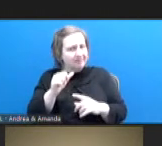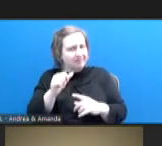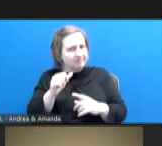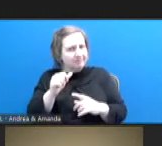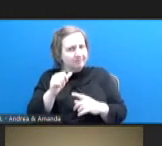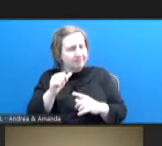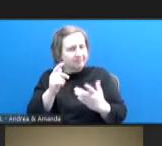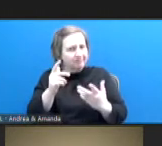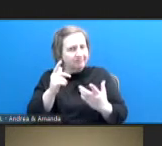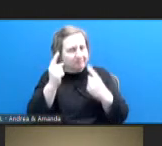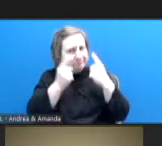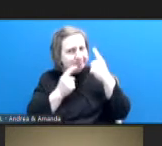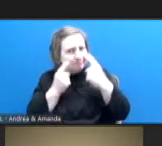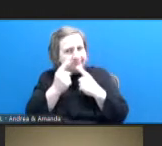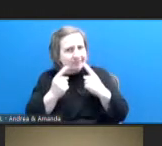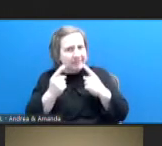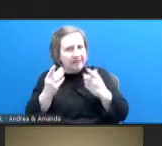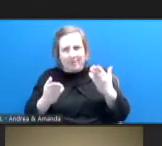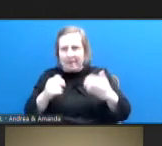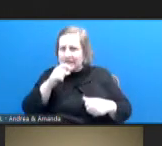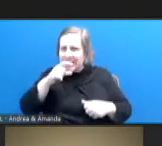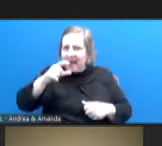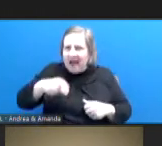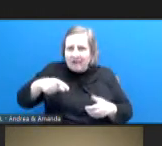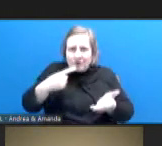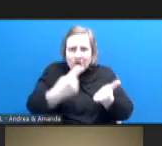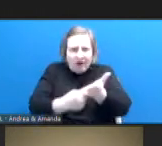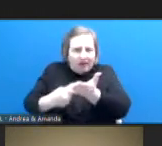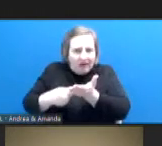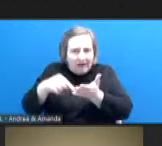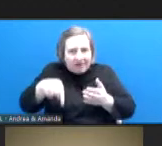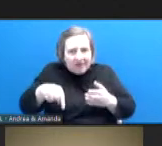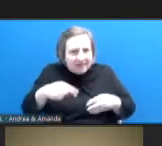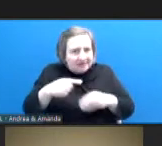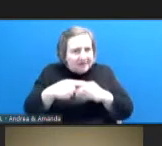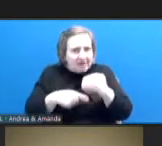consideration? We might not be having this conversation about